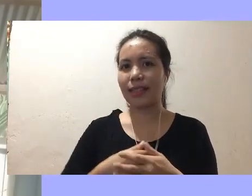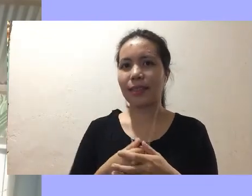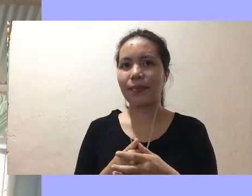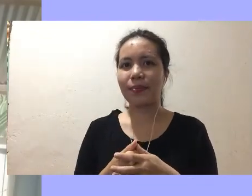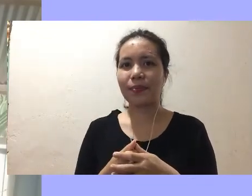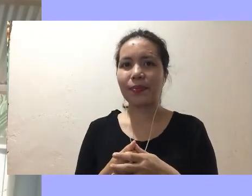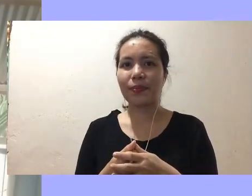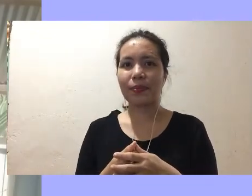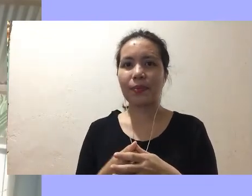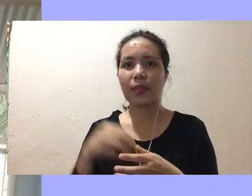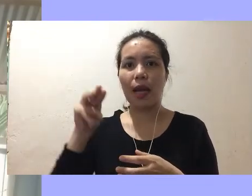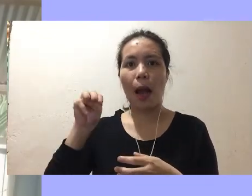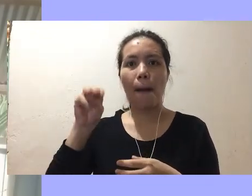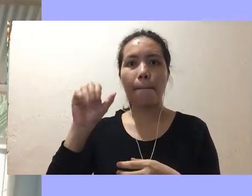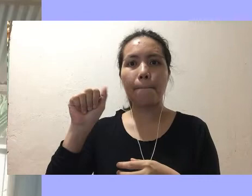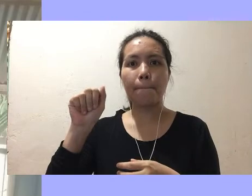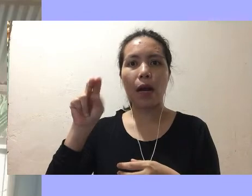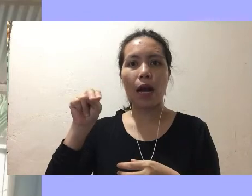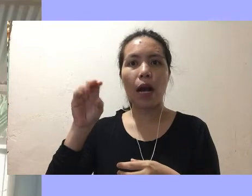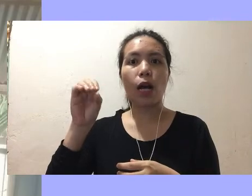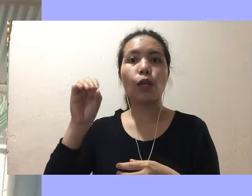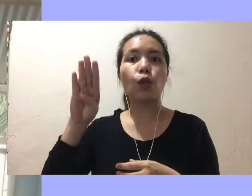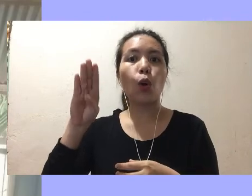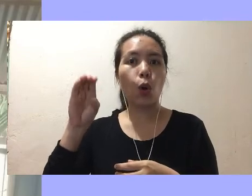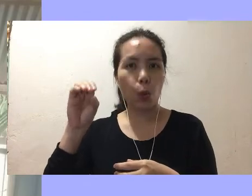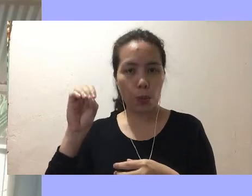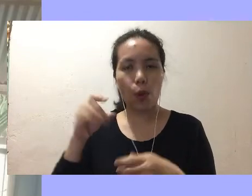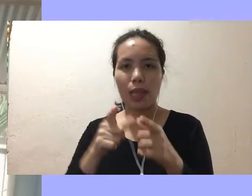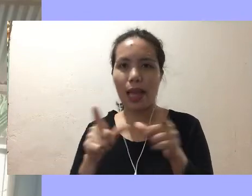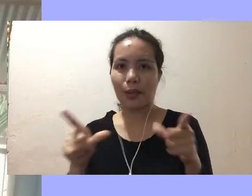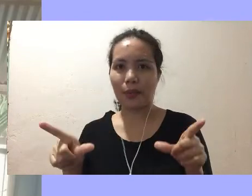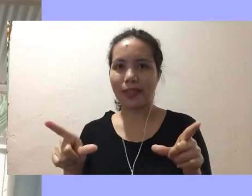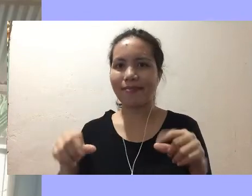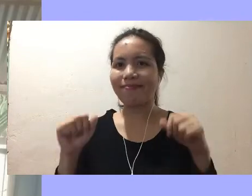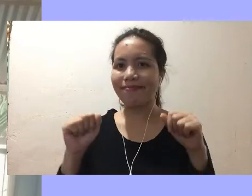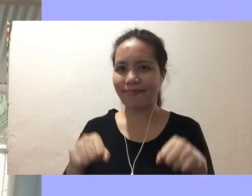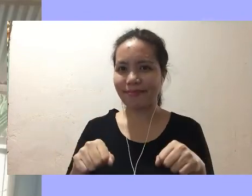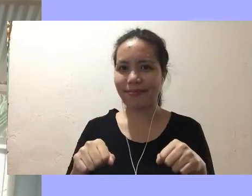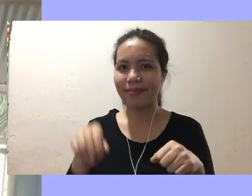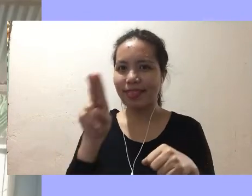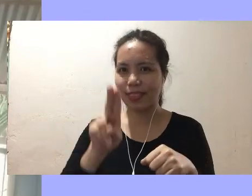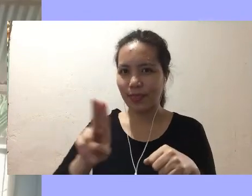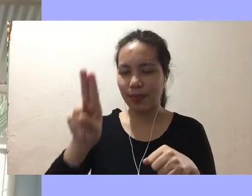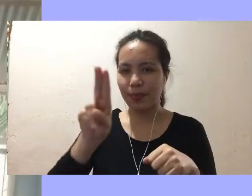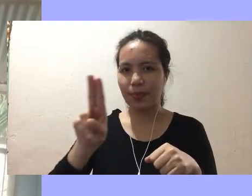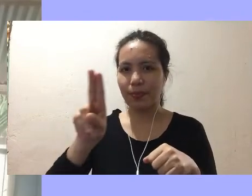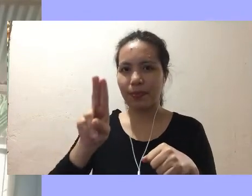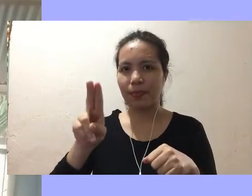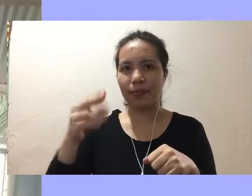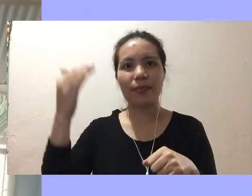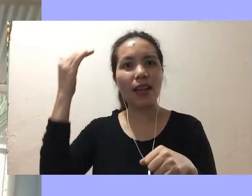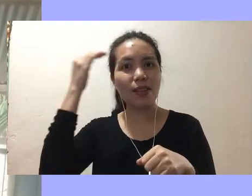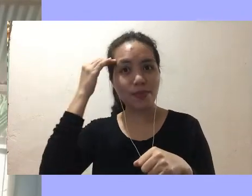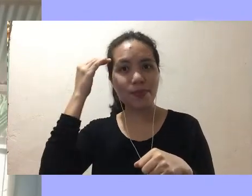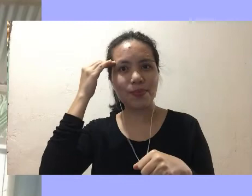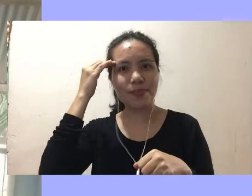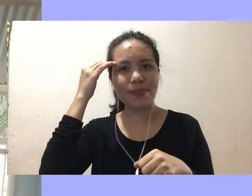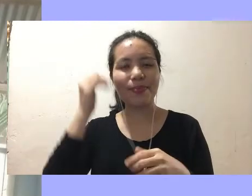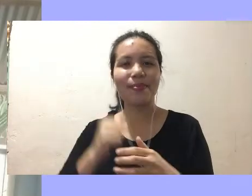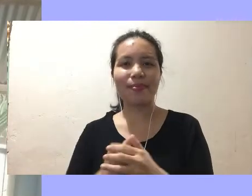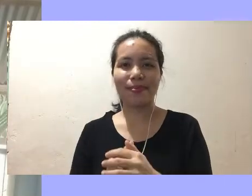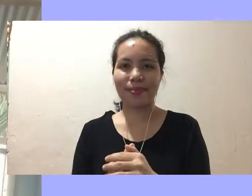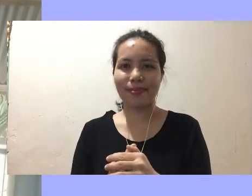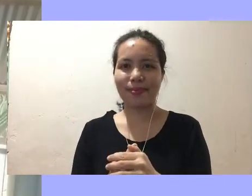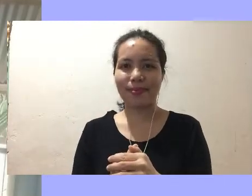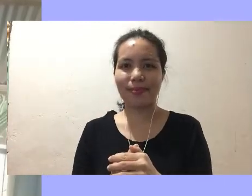and also my identity, which is Manobo language or the Banwaan language. I have that kind of